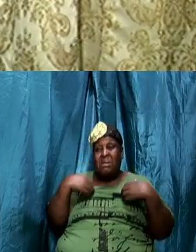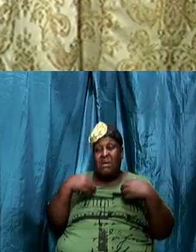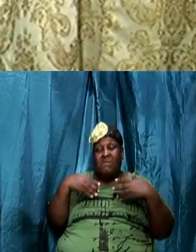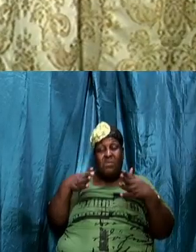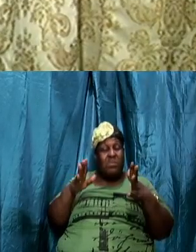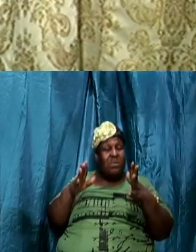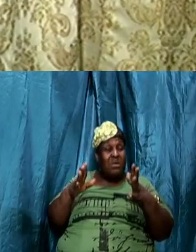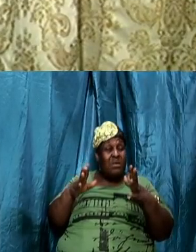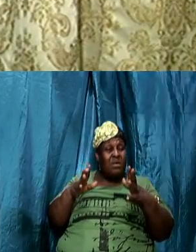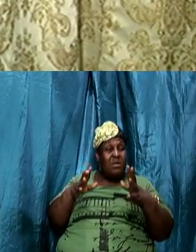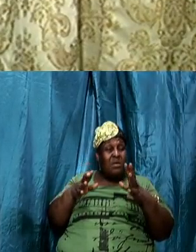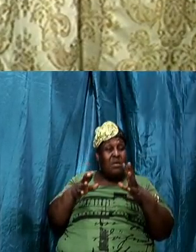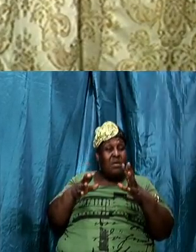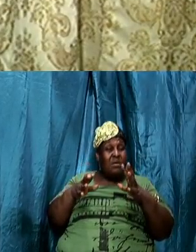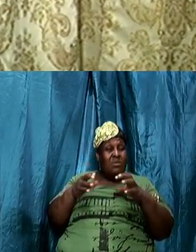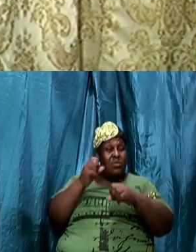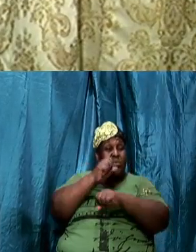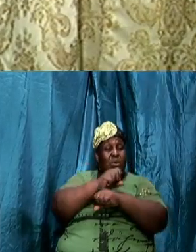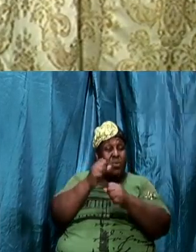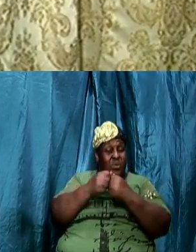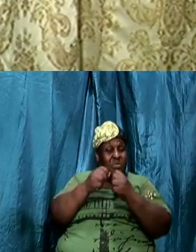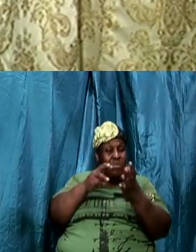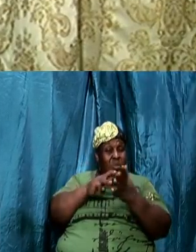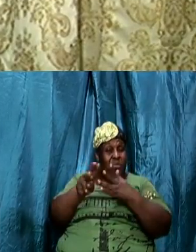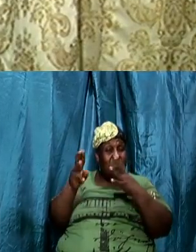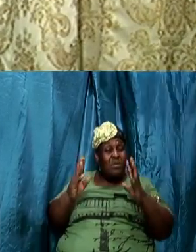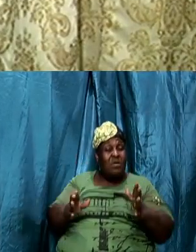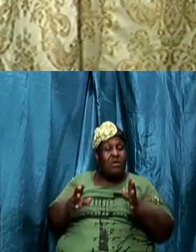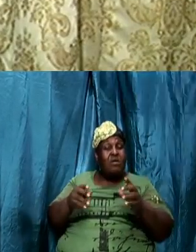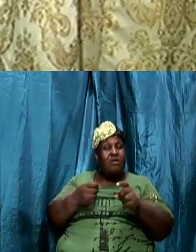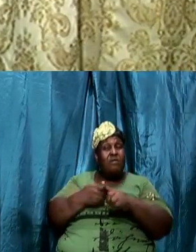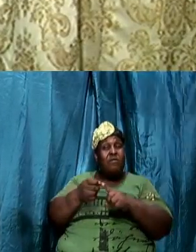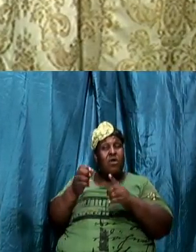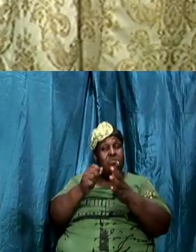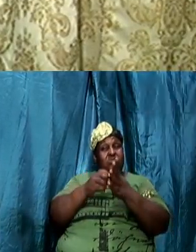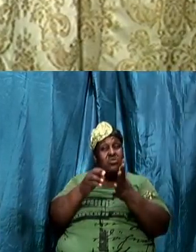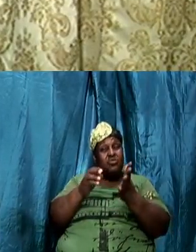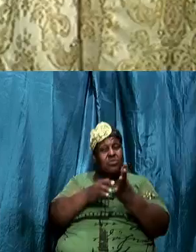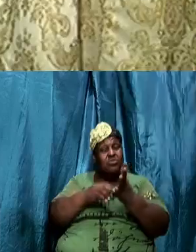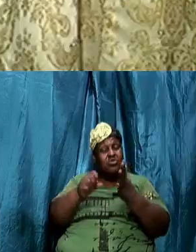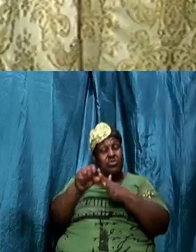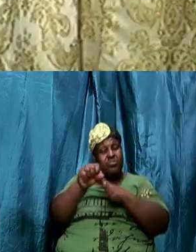murderers. From the scripture, but because we don't read it and we're not walking in it, we don't know.